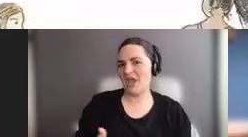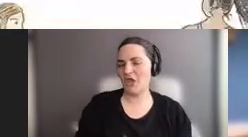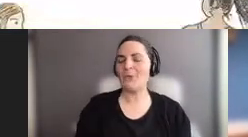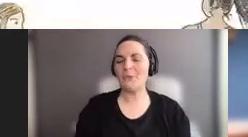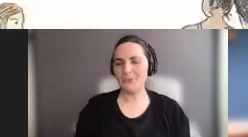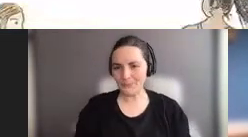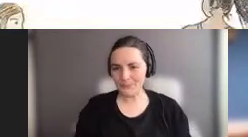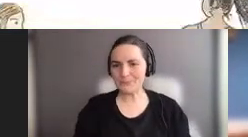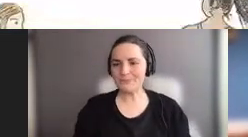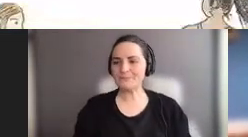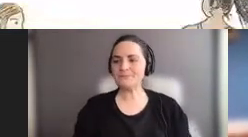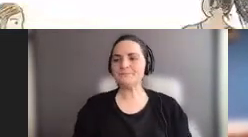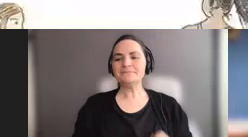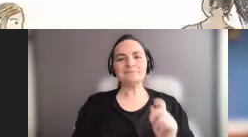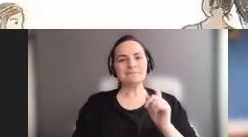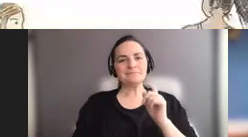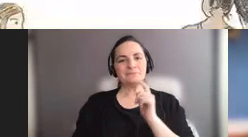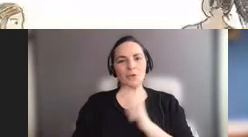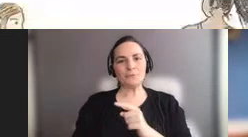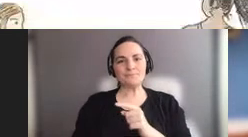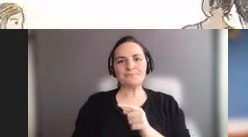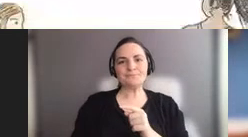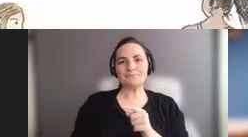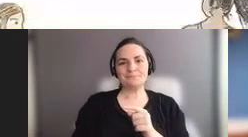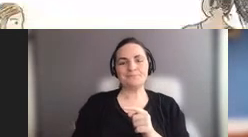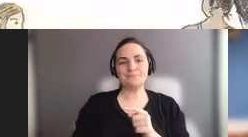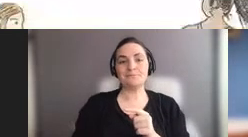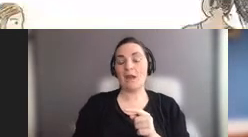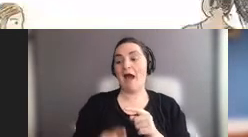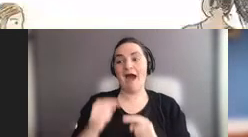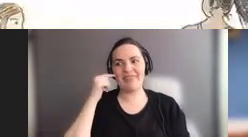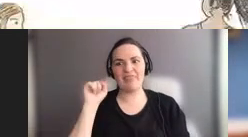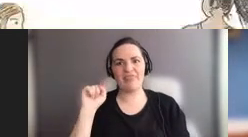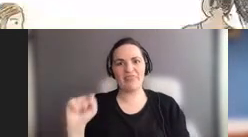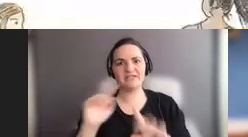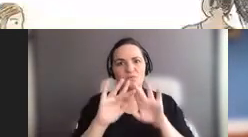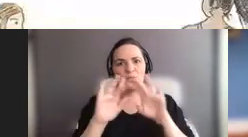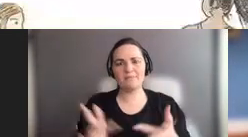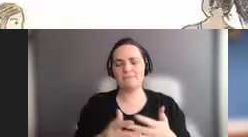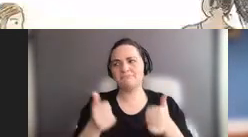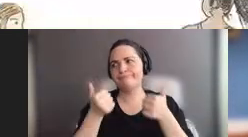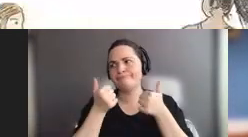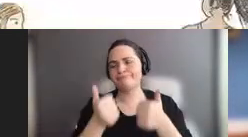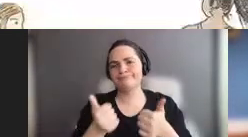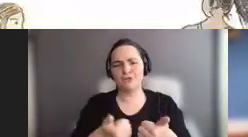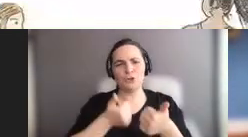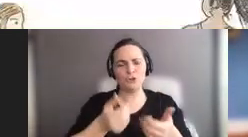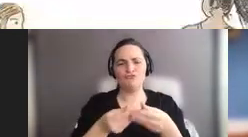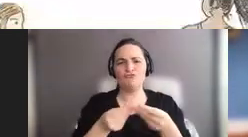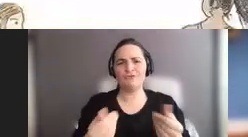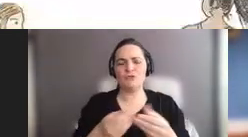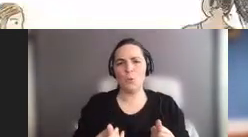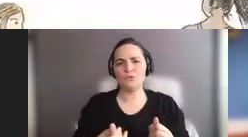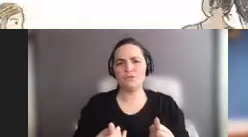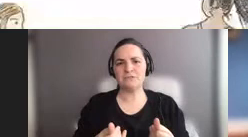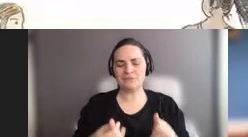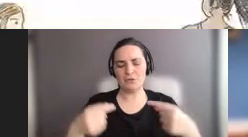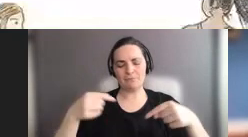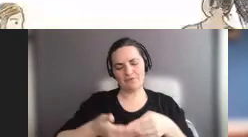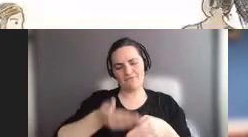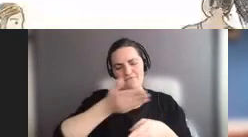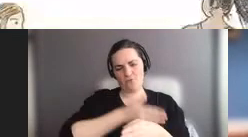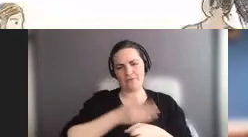Getting Started with Assessment for Learning website. I think this is a really good resource. And as I was thinking about this session, I was thinking,